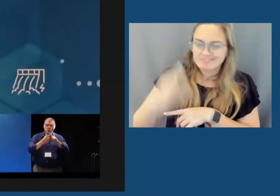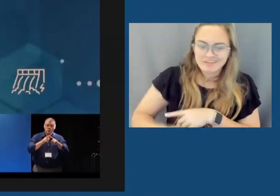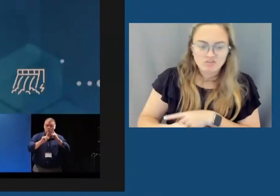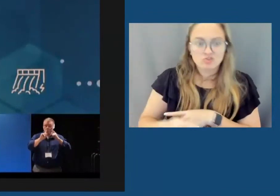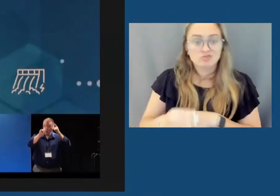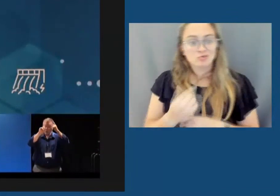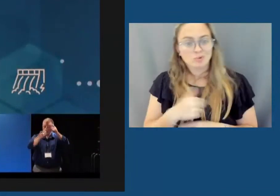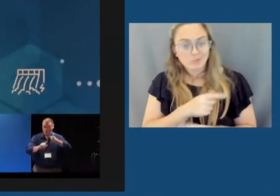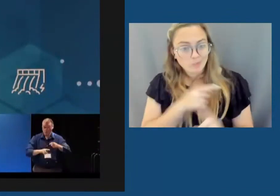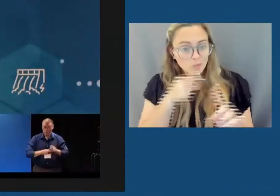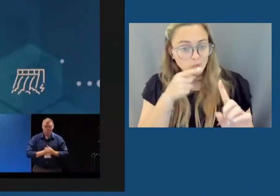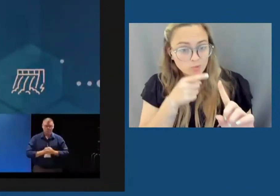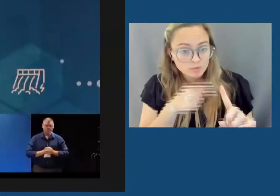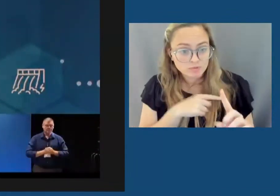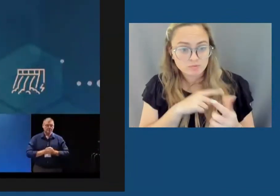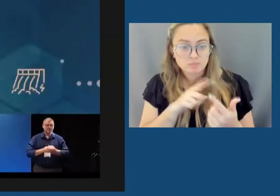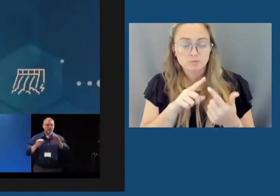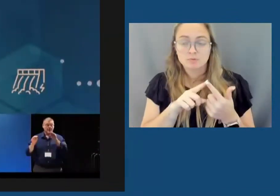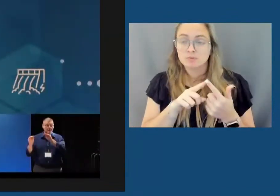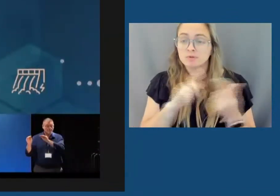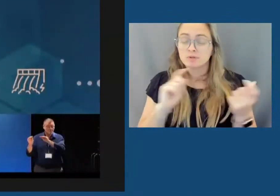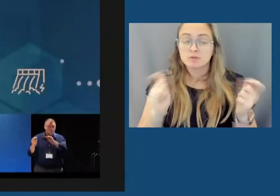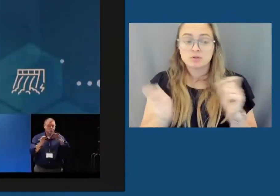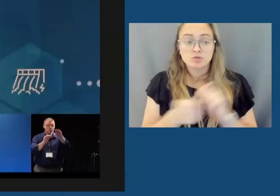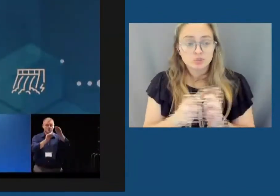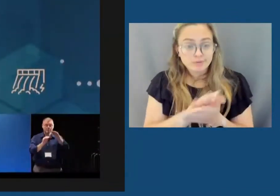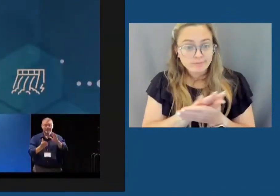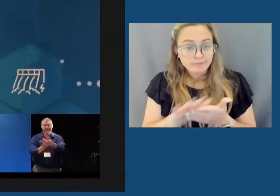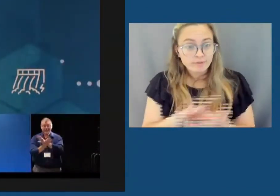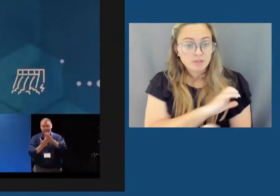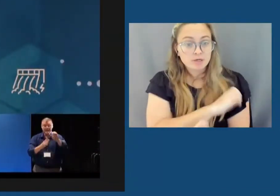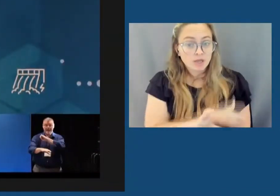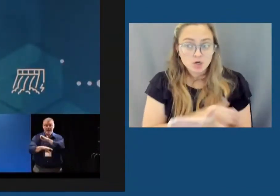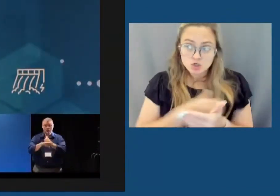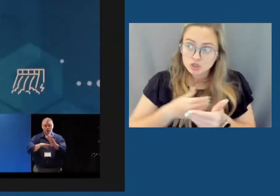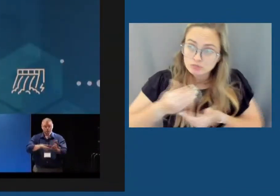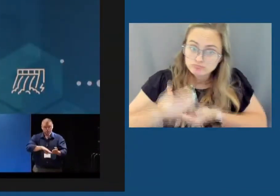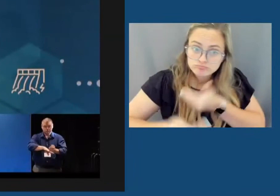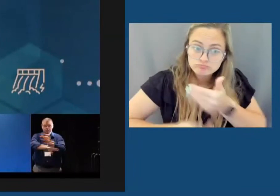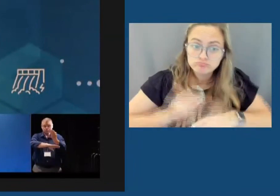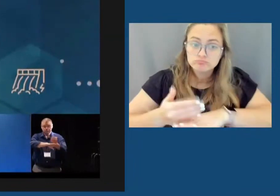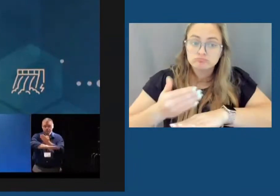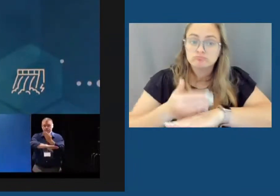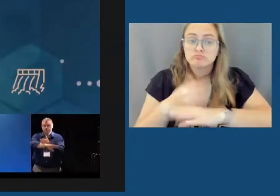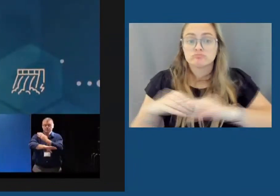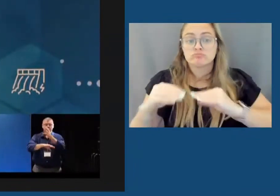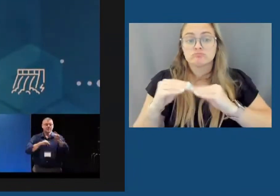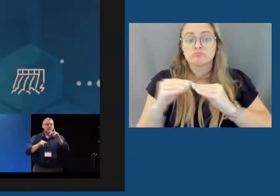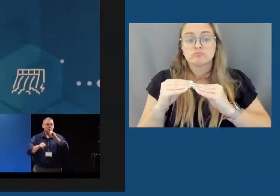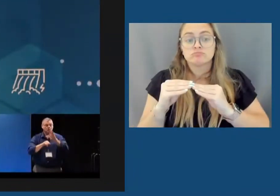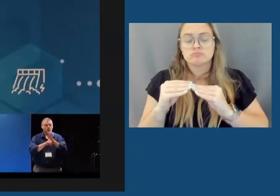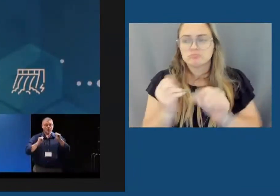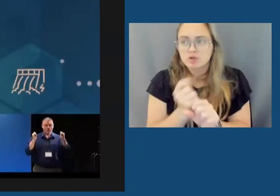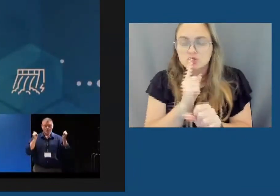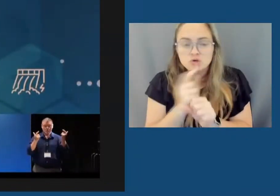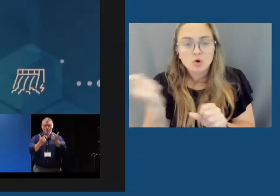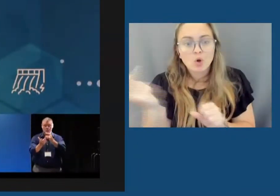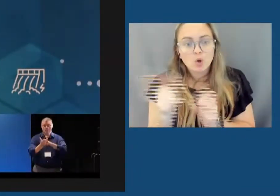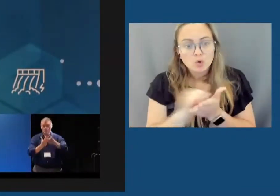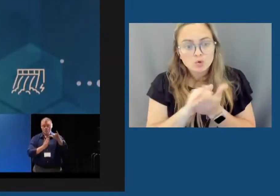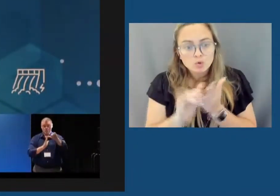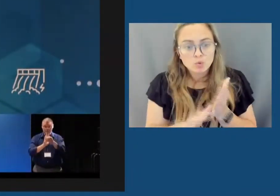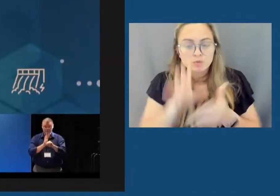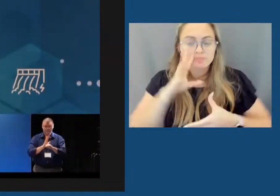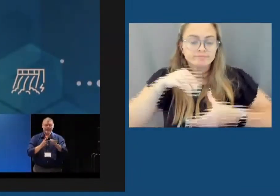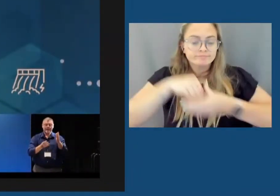goals, moving the clean energy industry forward, and ensuring that all New Yorkers are part of the state's